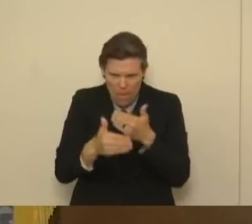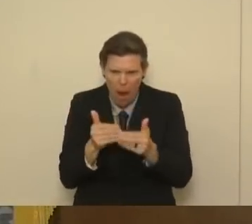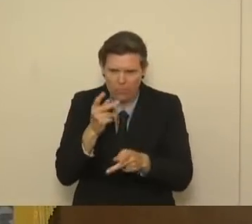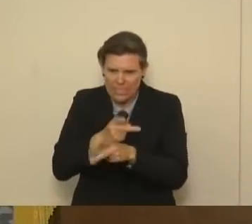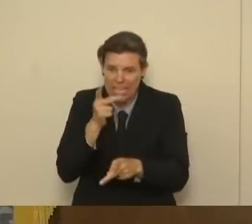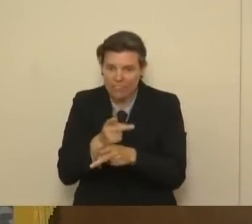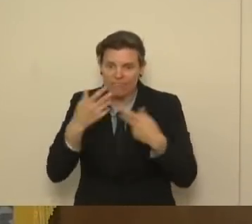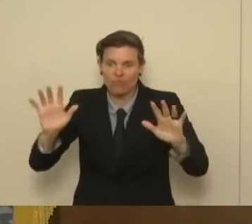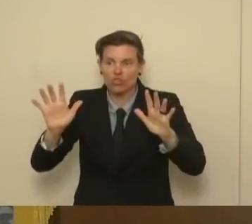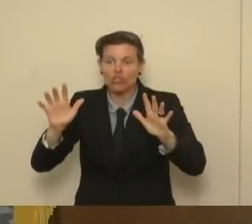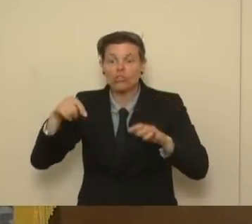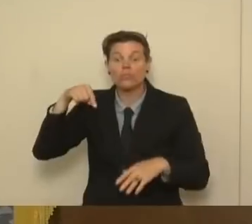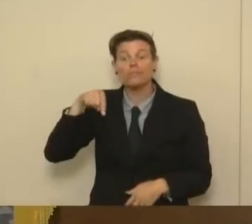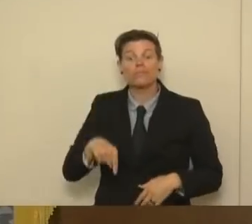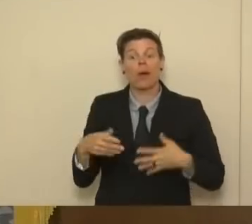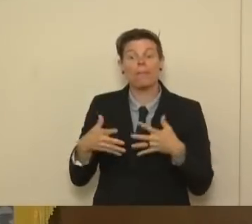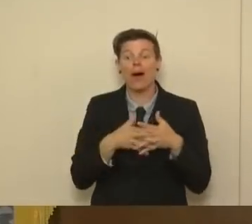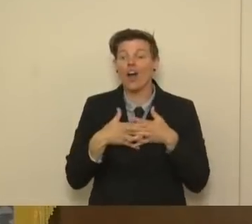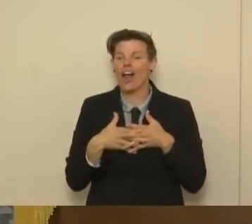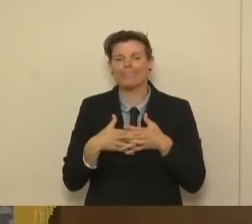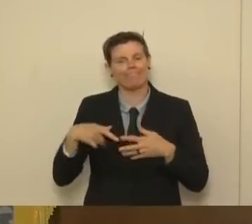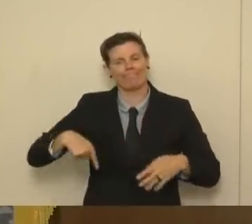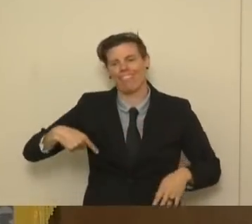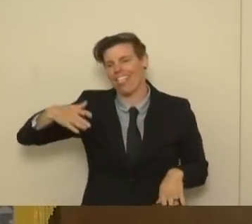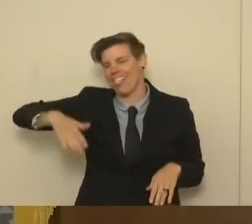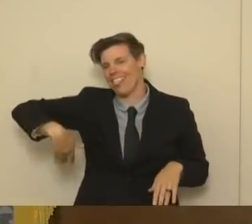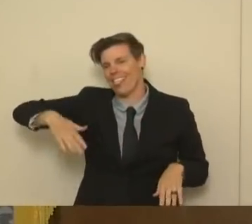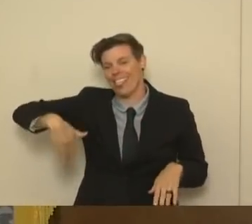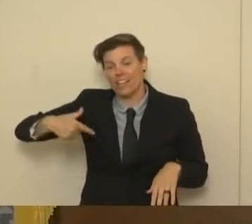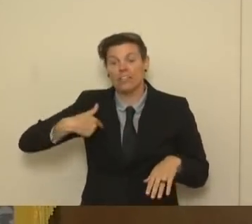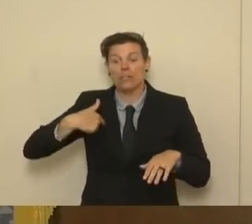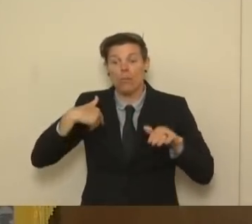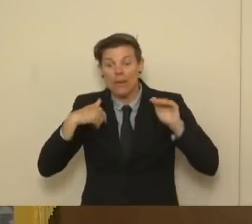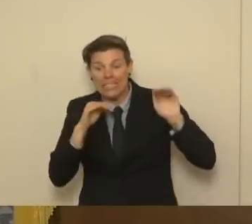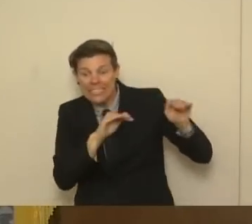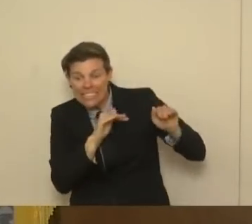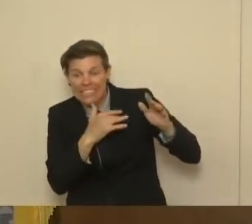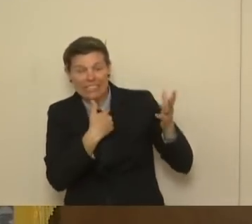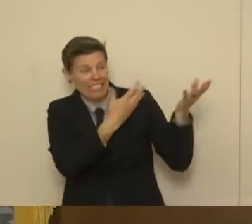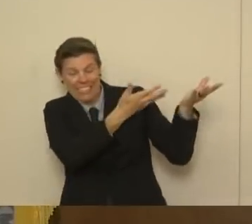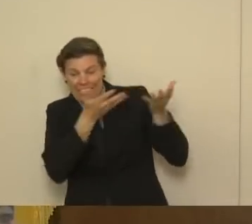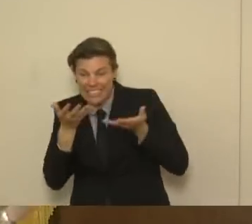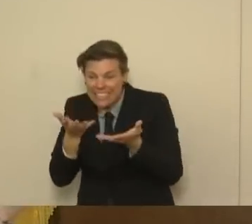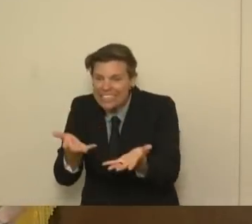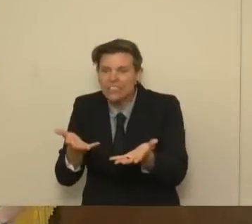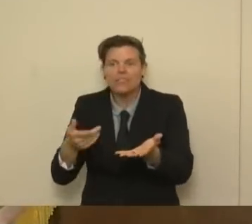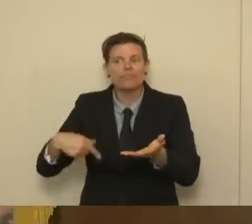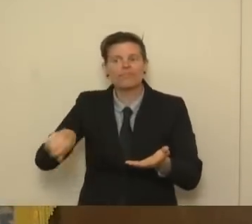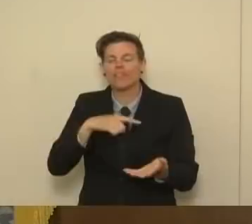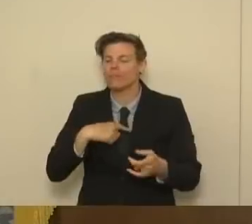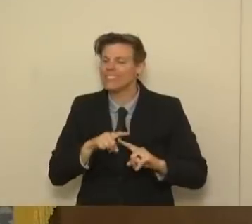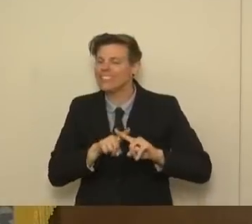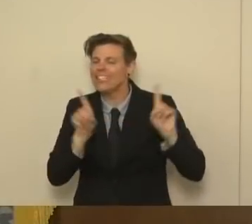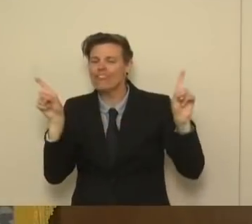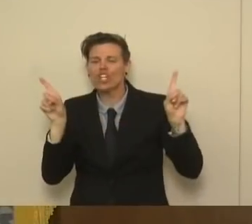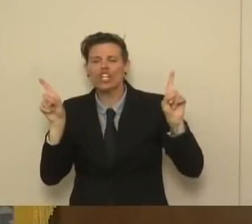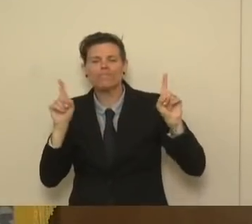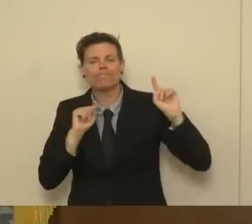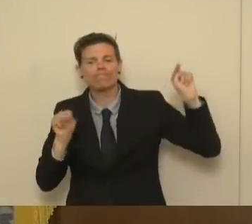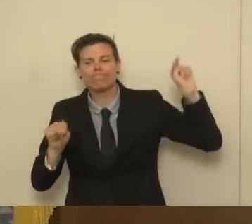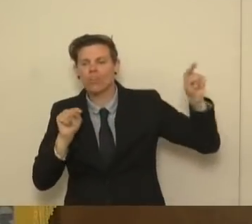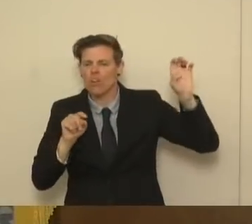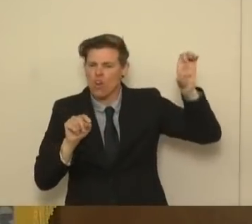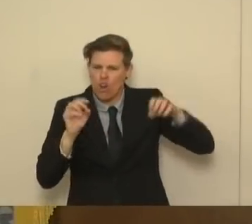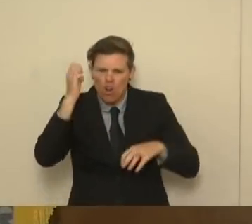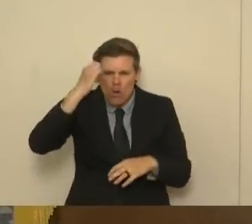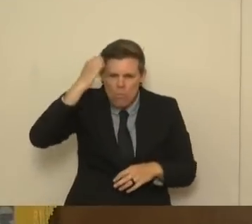for it, hasn't educated people about it, didn't do it. So we're different than our European neighbors. But Germany is a